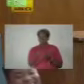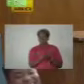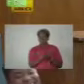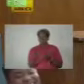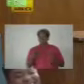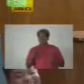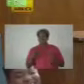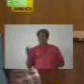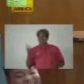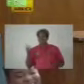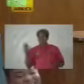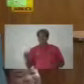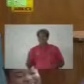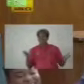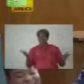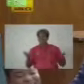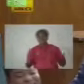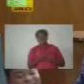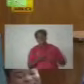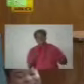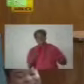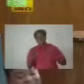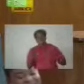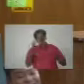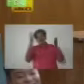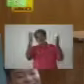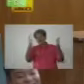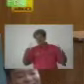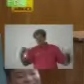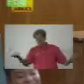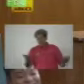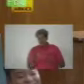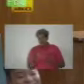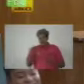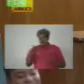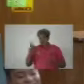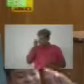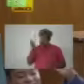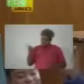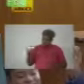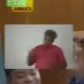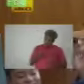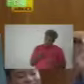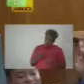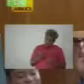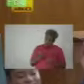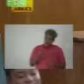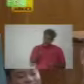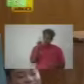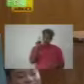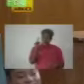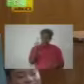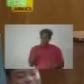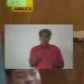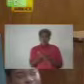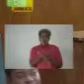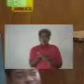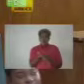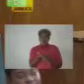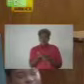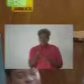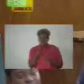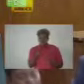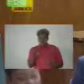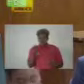alone, man. What has been proposed by the government to have one venue as